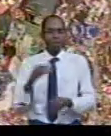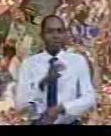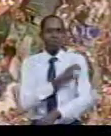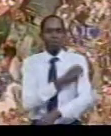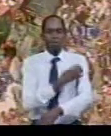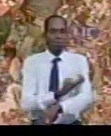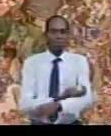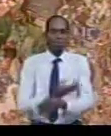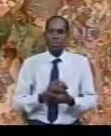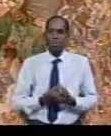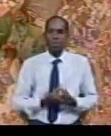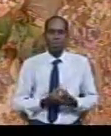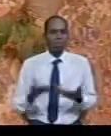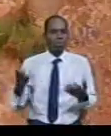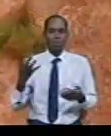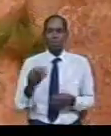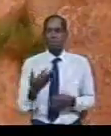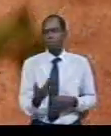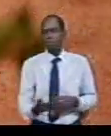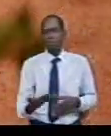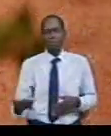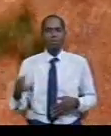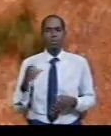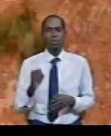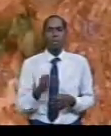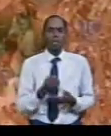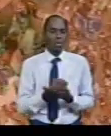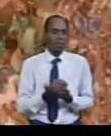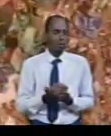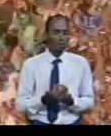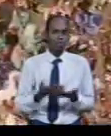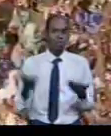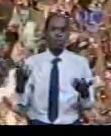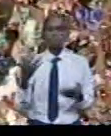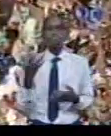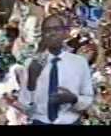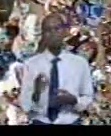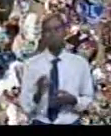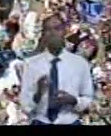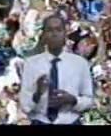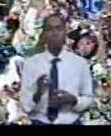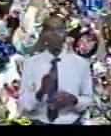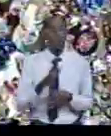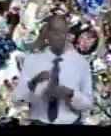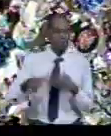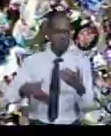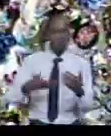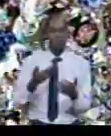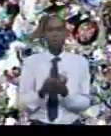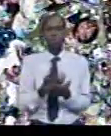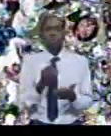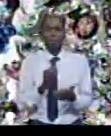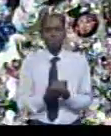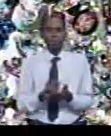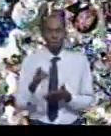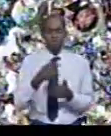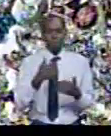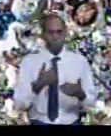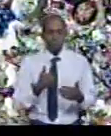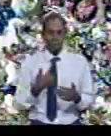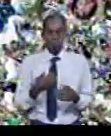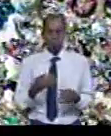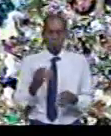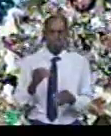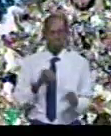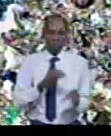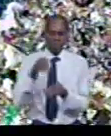a waste of resources, a waste of all that you could have invested